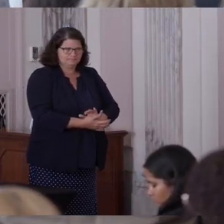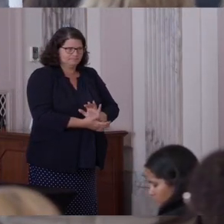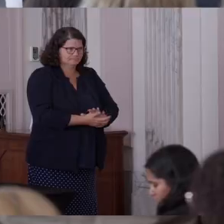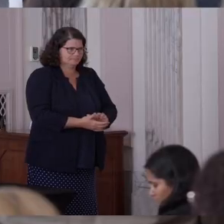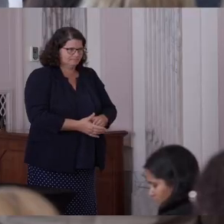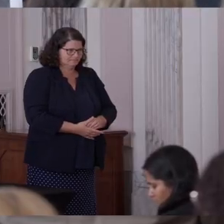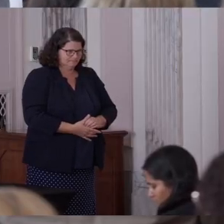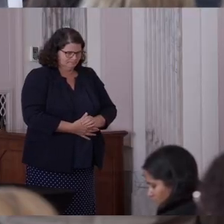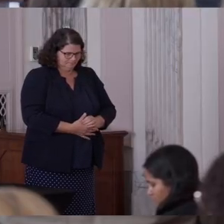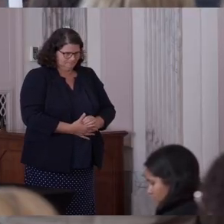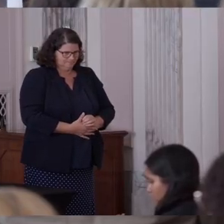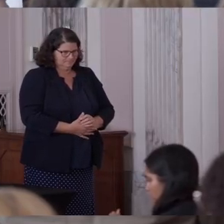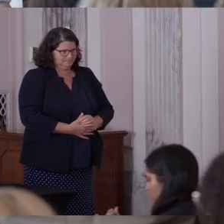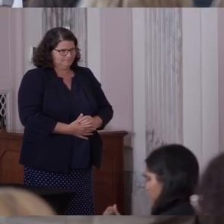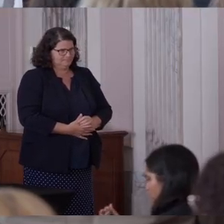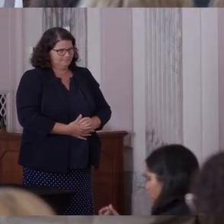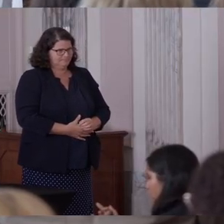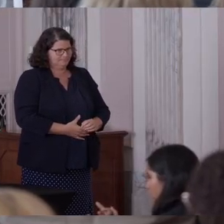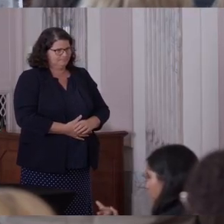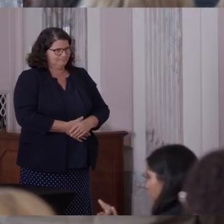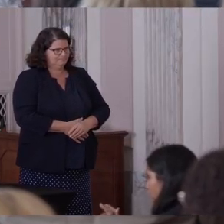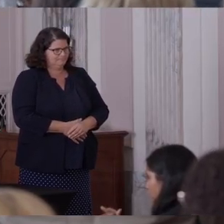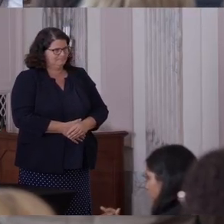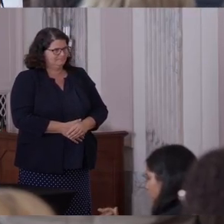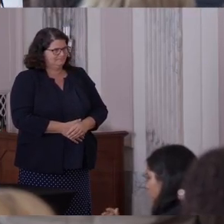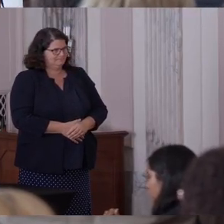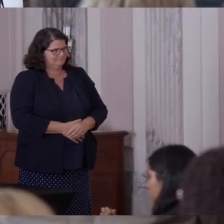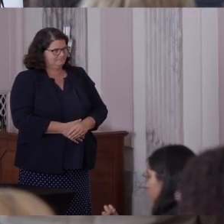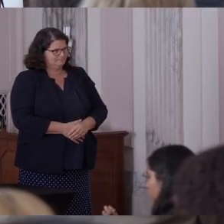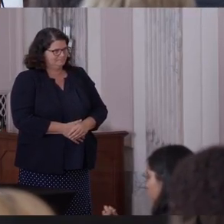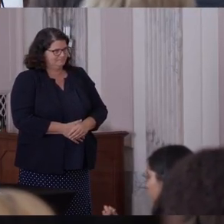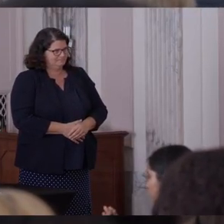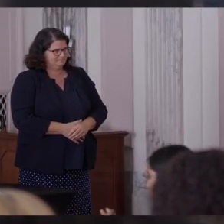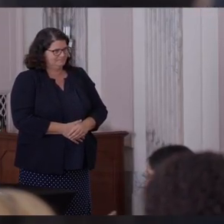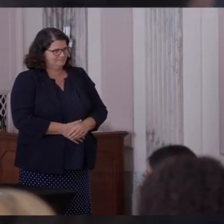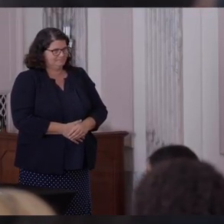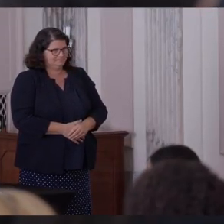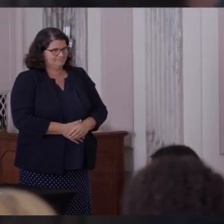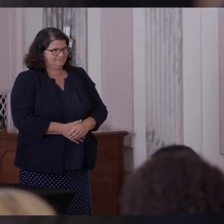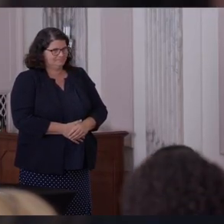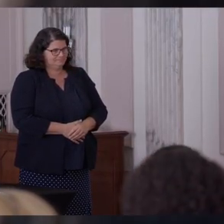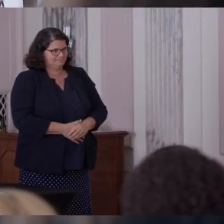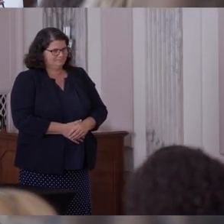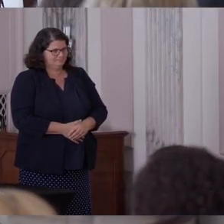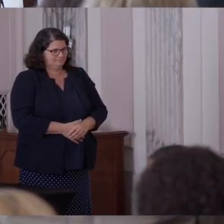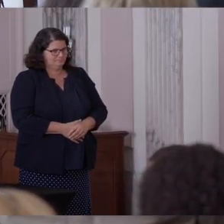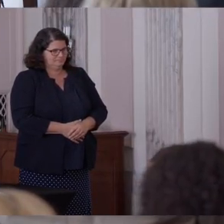Yeah. You can catch it. Make sure you get connected to